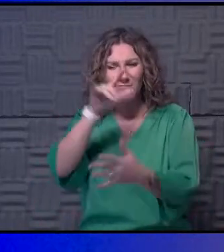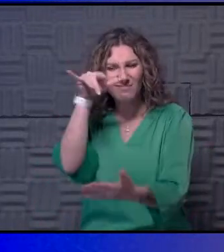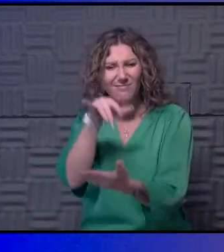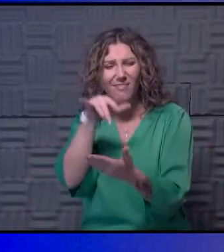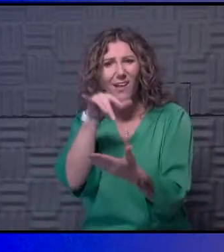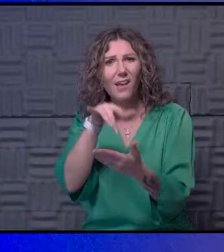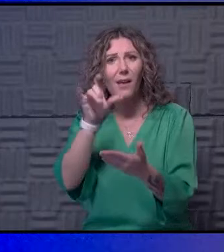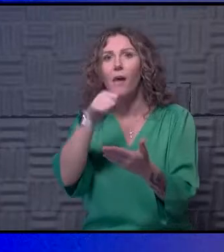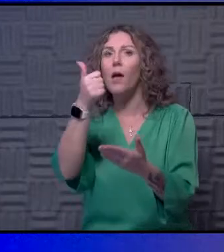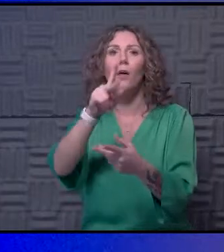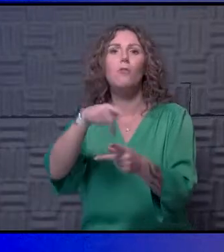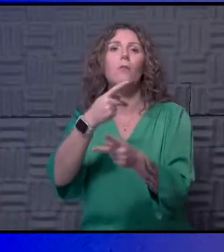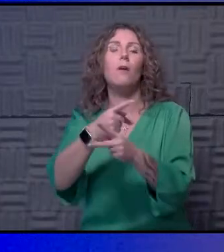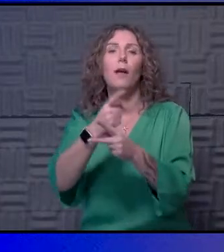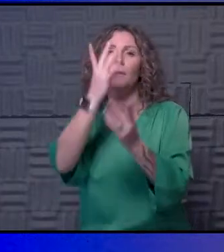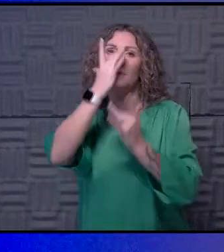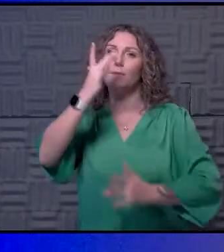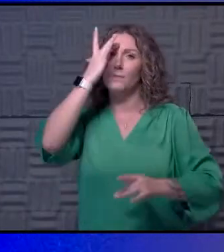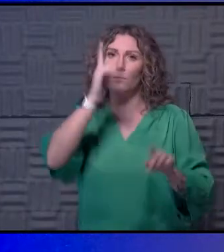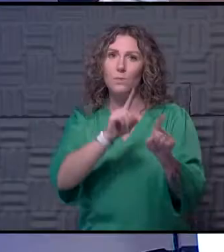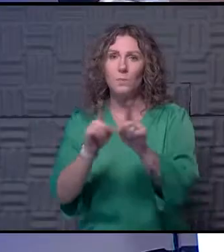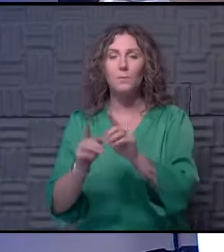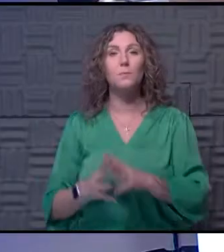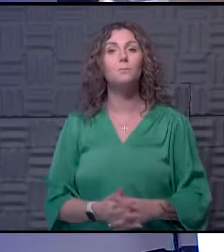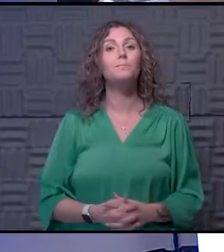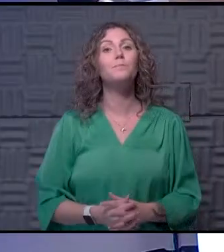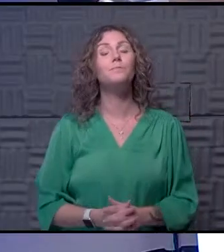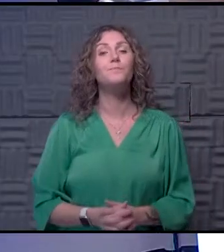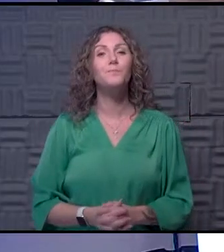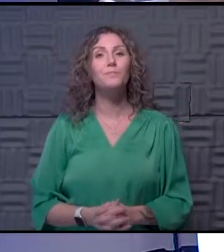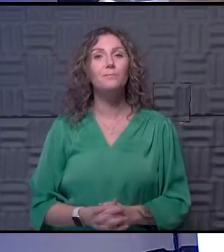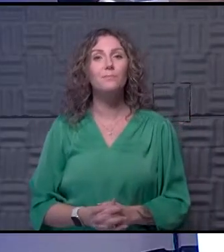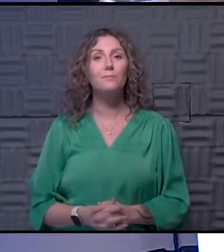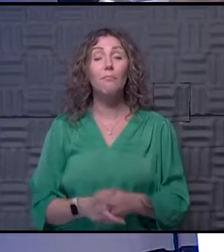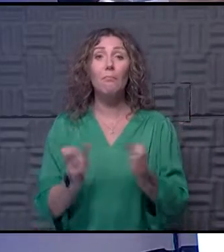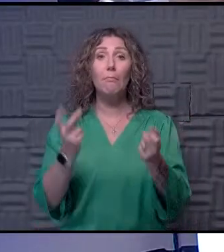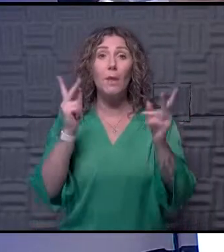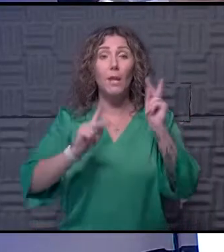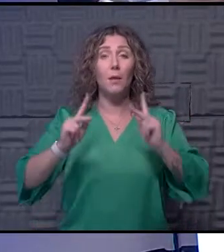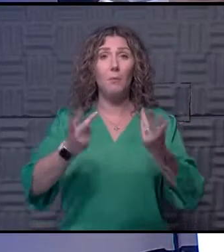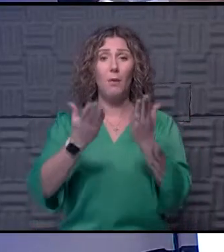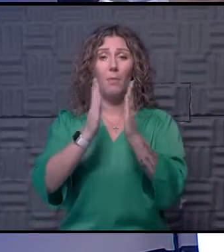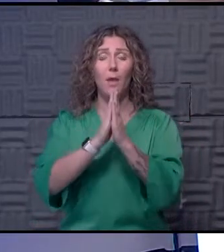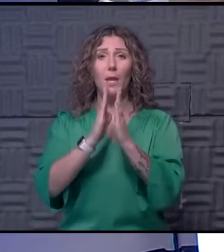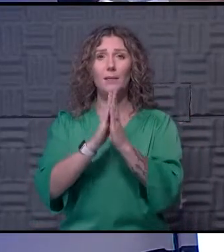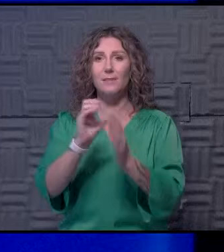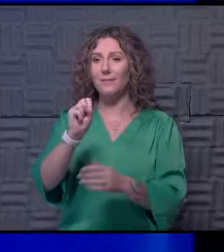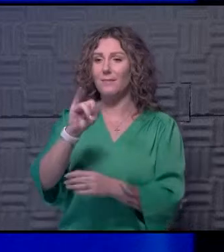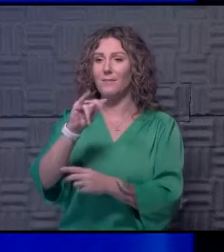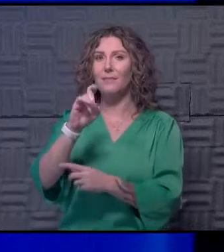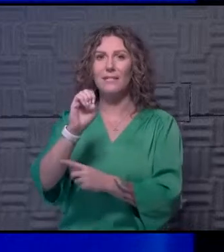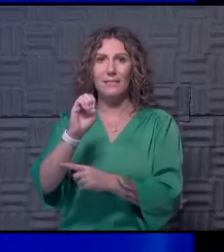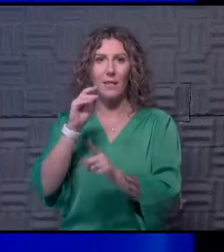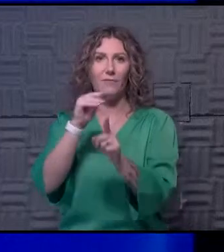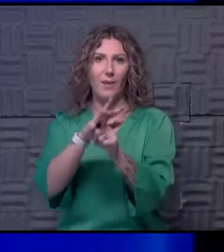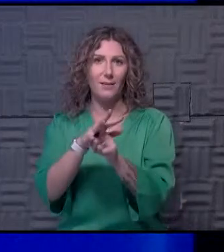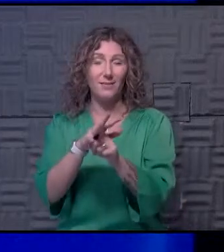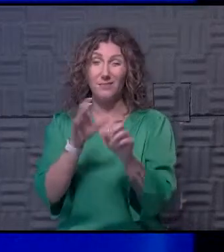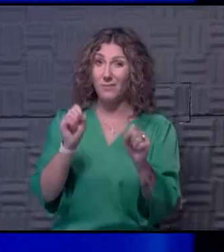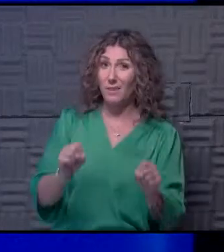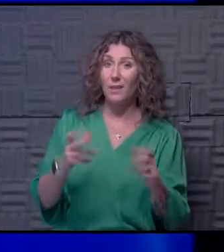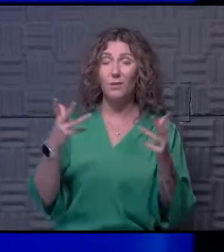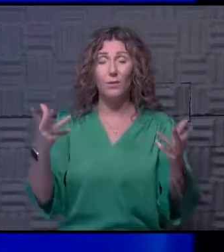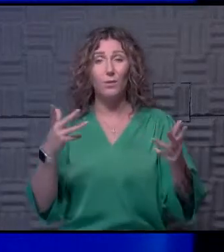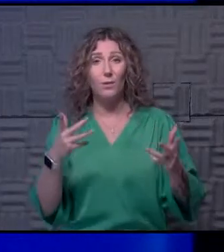in other types of diseases as well. A lot of people are asking about side effects. Can